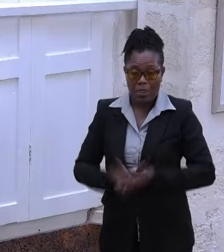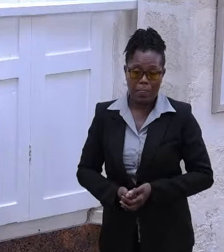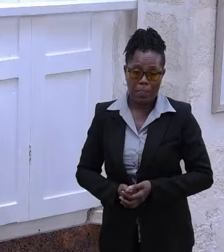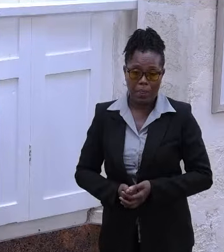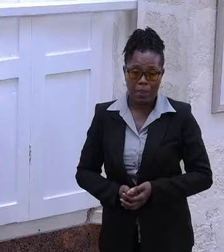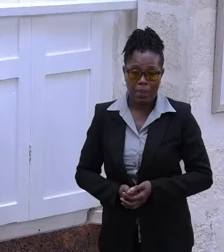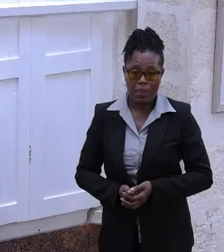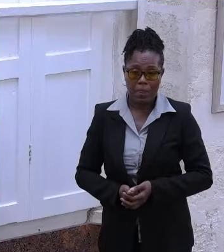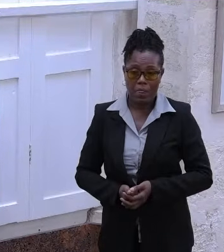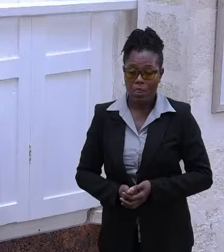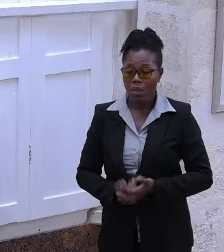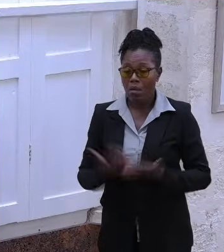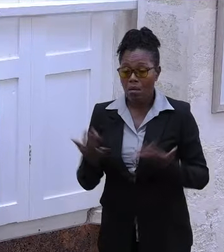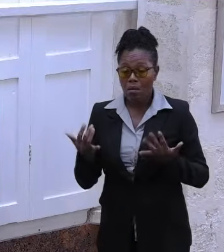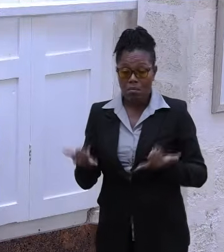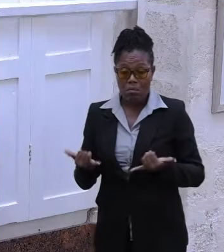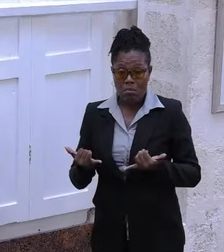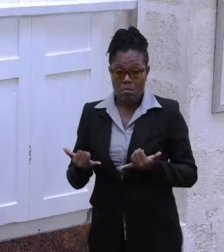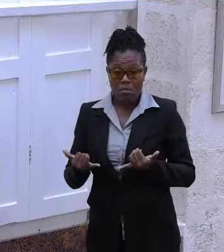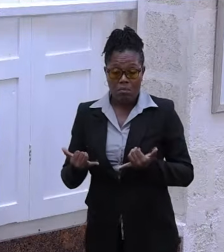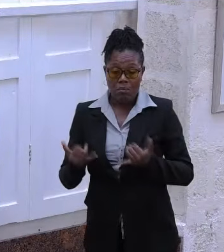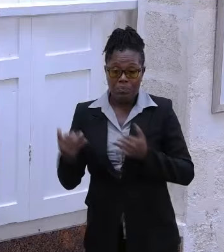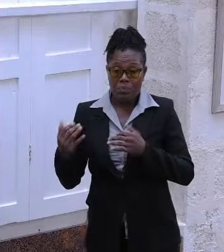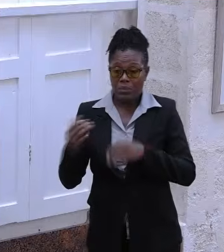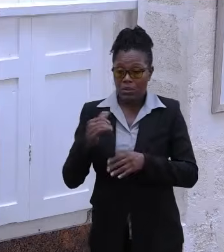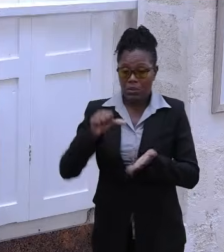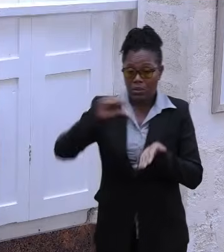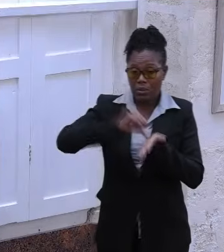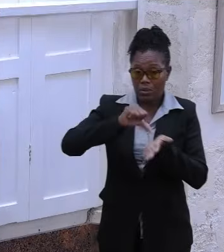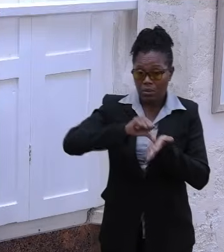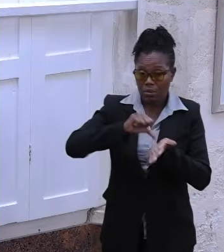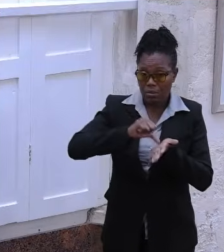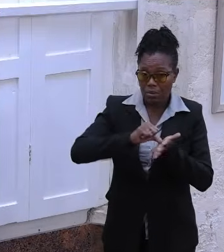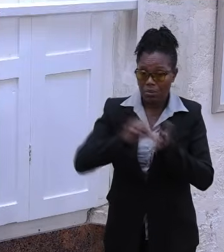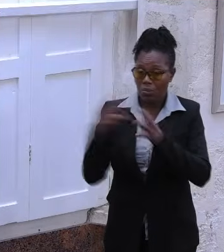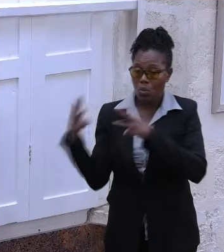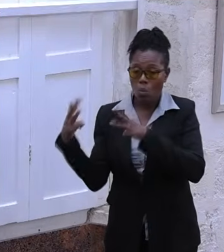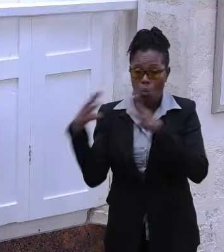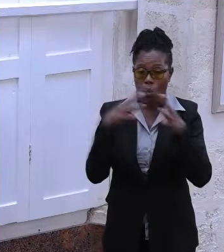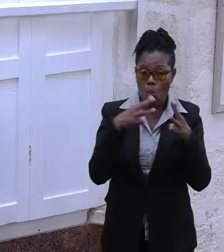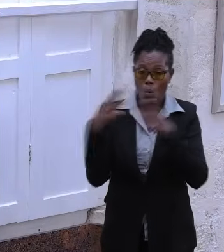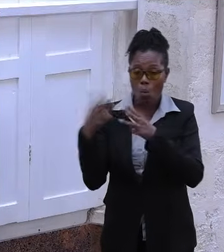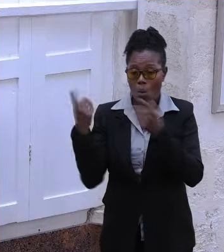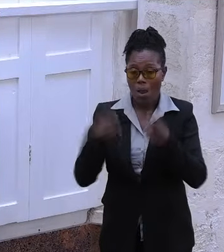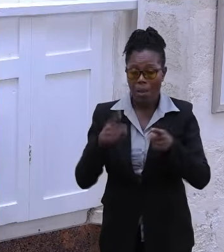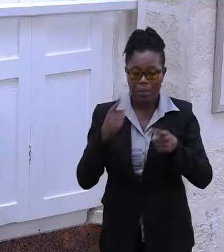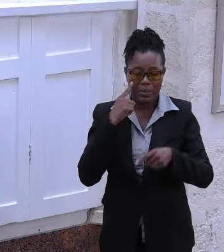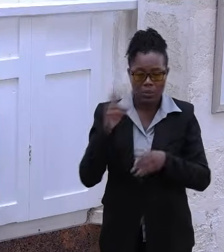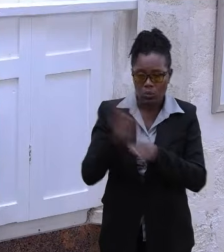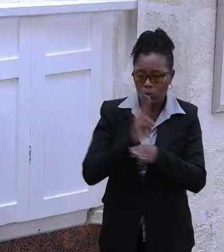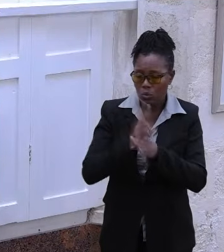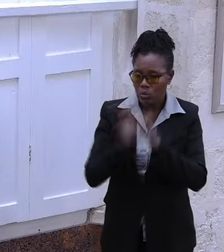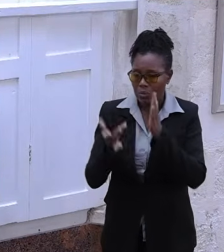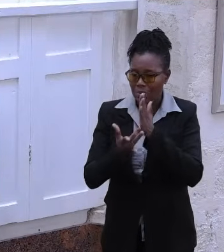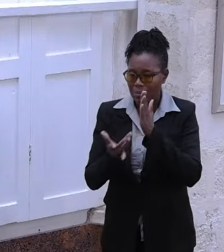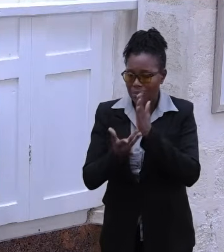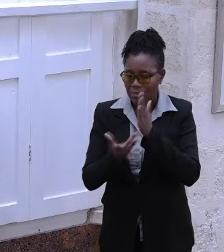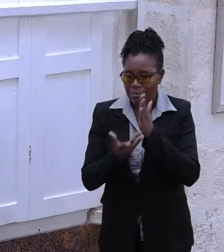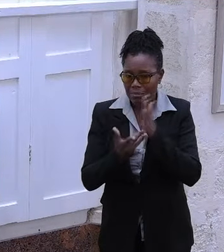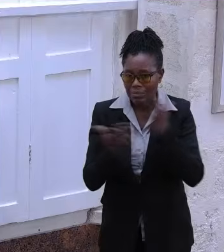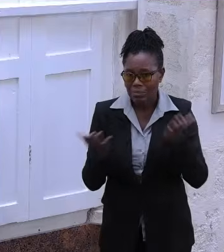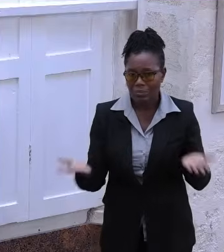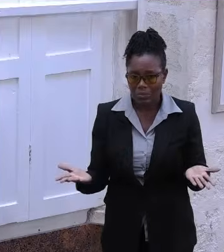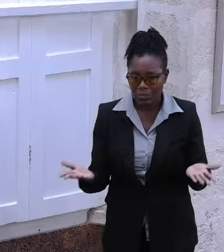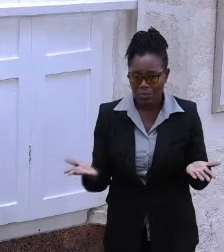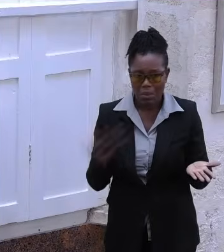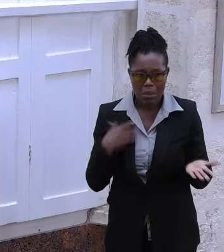The war that is going on in Iran, you can see as well the use of technology. I don't even want to go there because we don't like